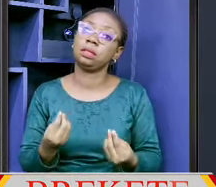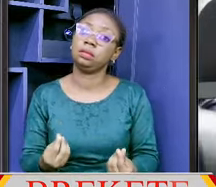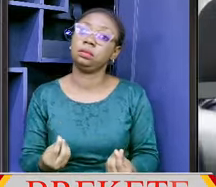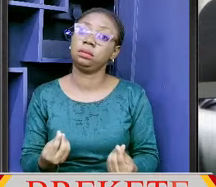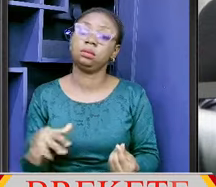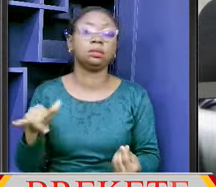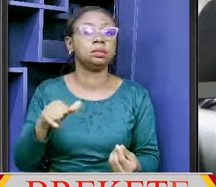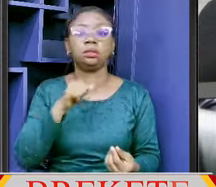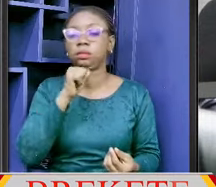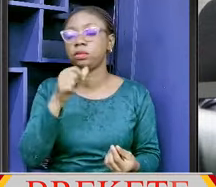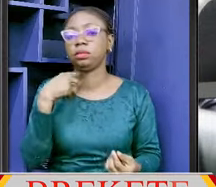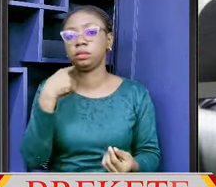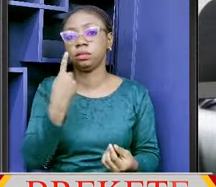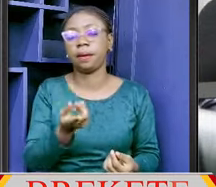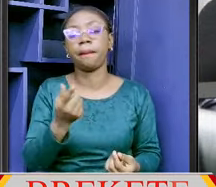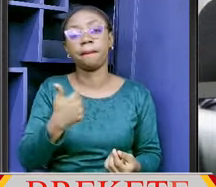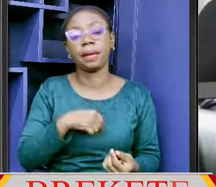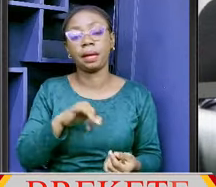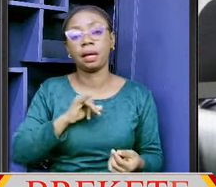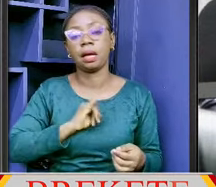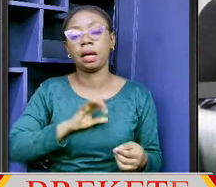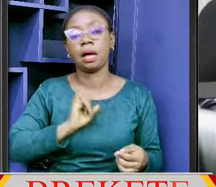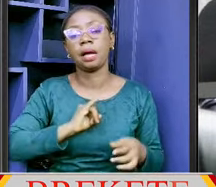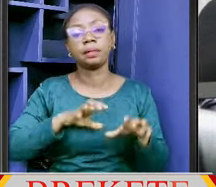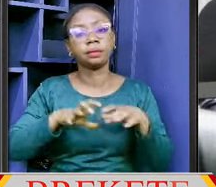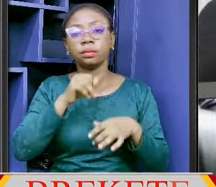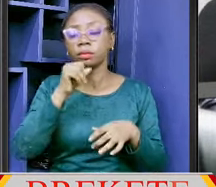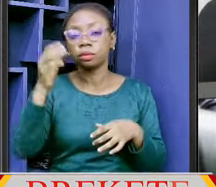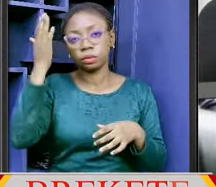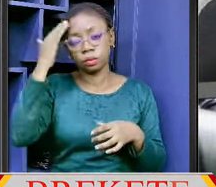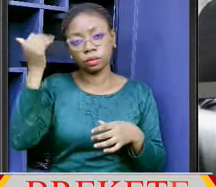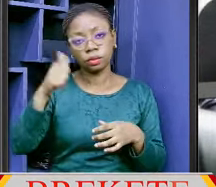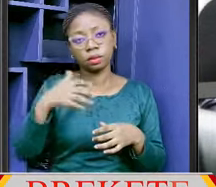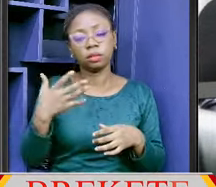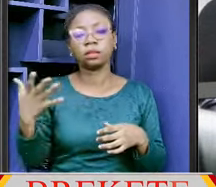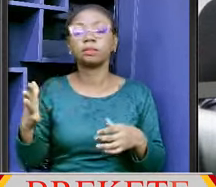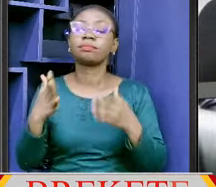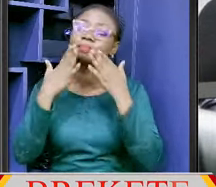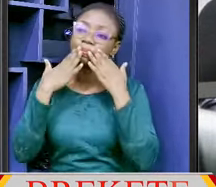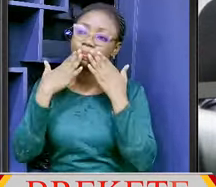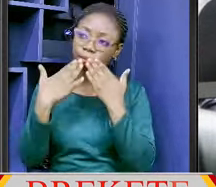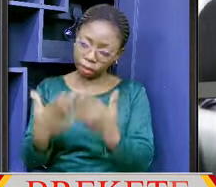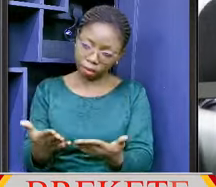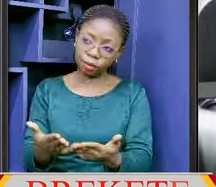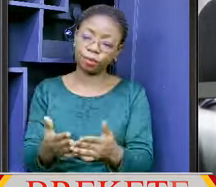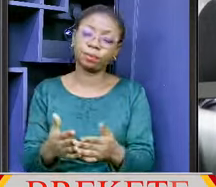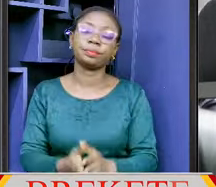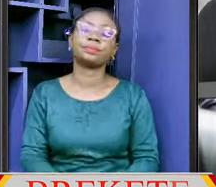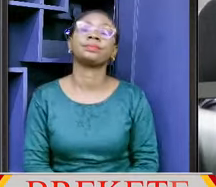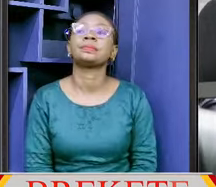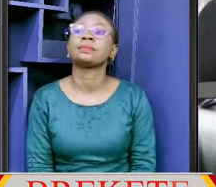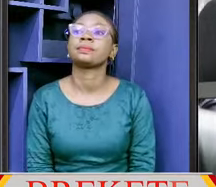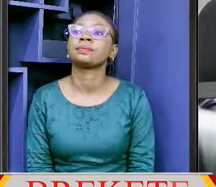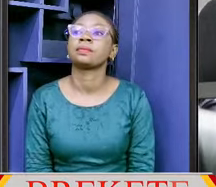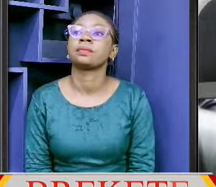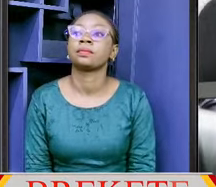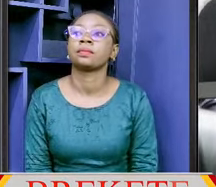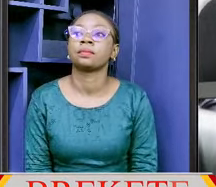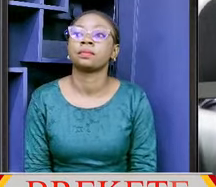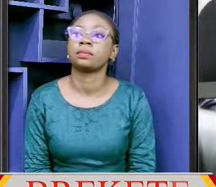much they sell the land. I didn't know anything. I am not aware. Okay, thank you very much. Yes, over to you, sir.